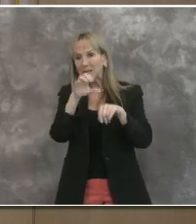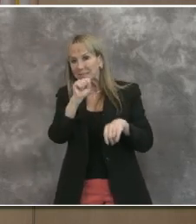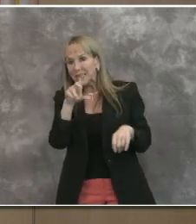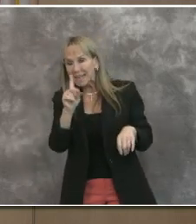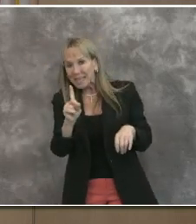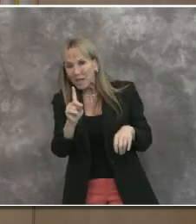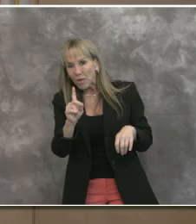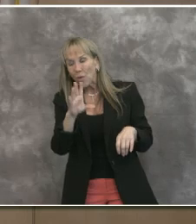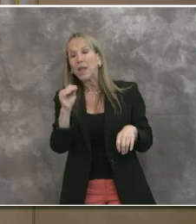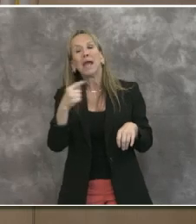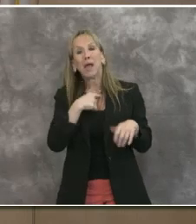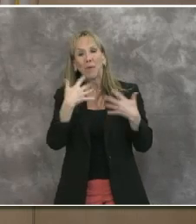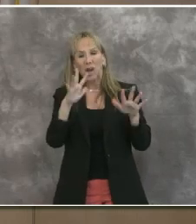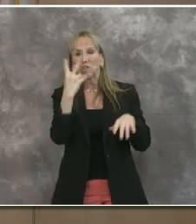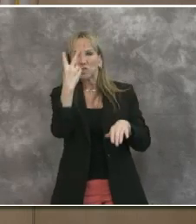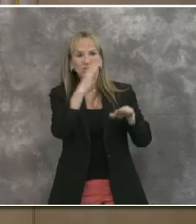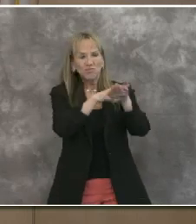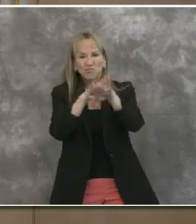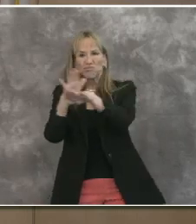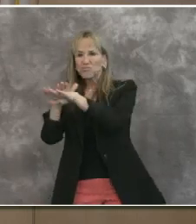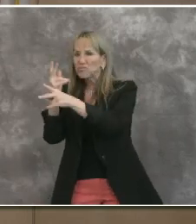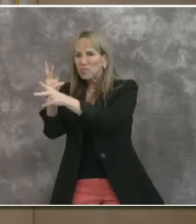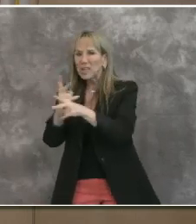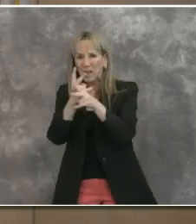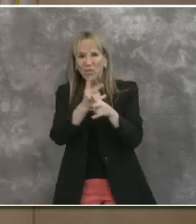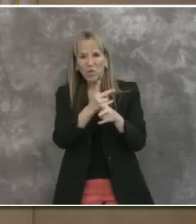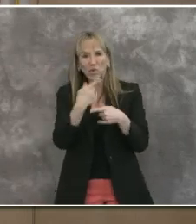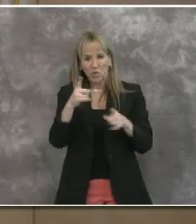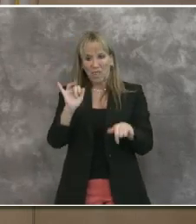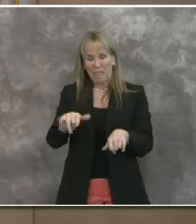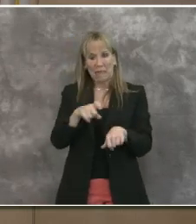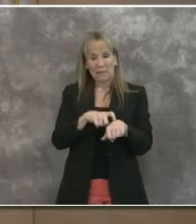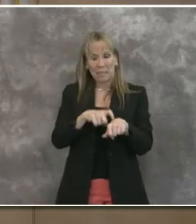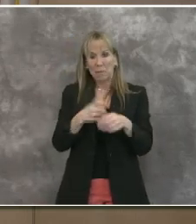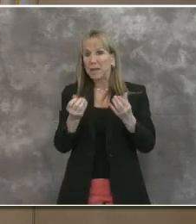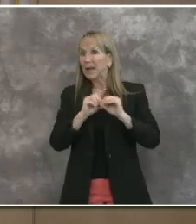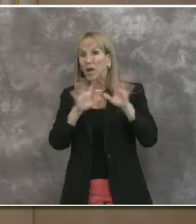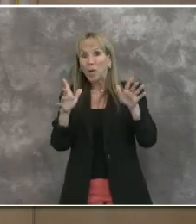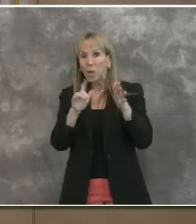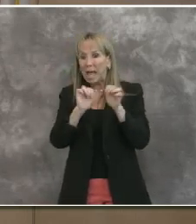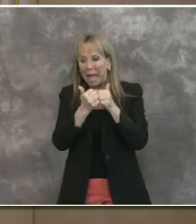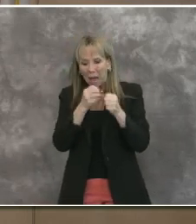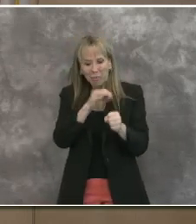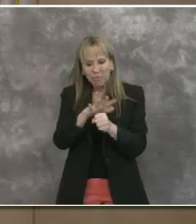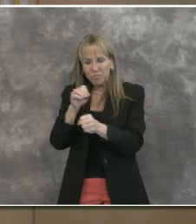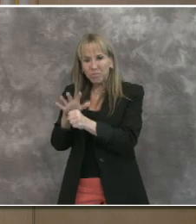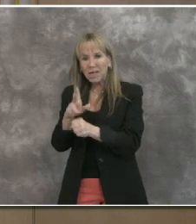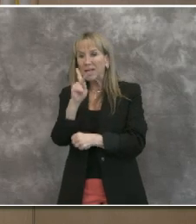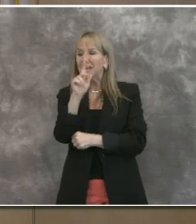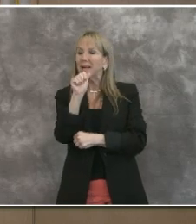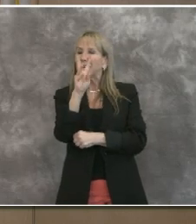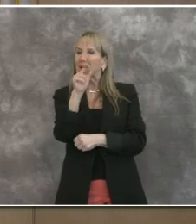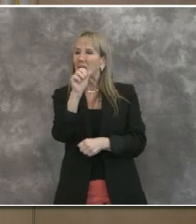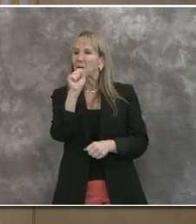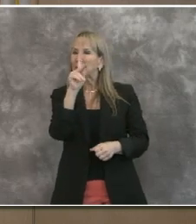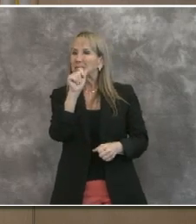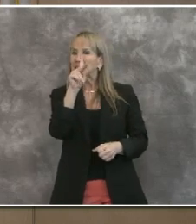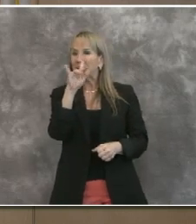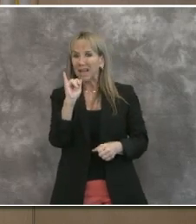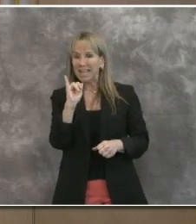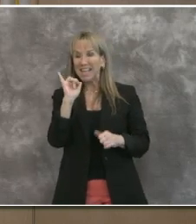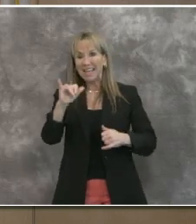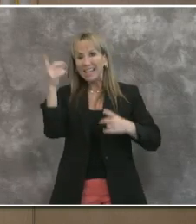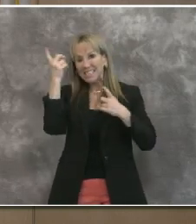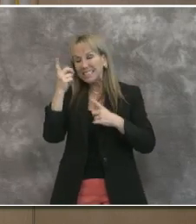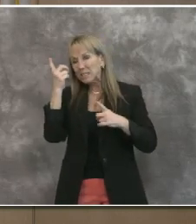put 2 health alerts out on that at the time. It was unclear as what that was related to. Kawasaki's disease